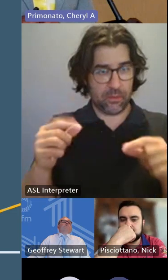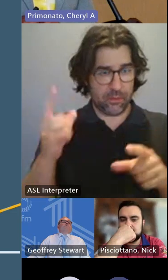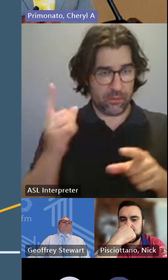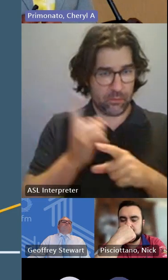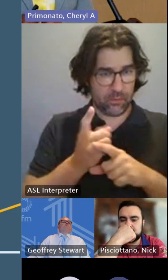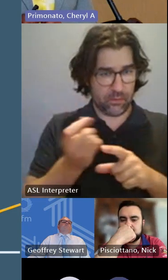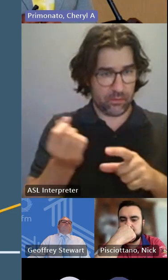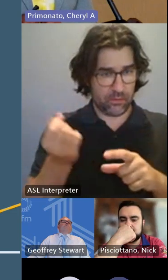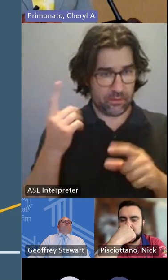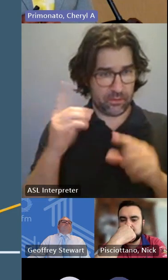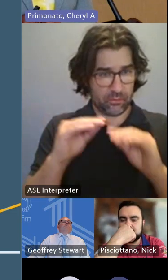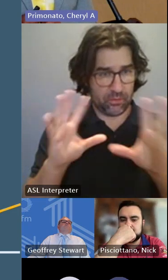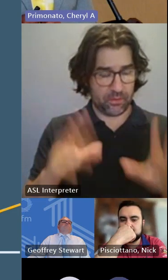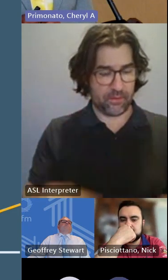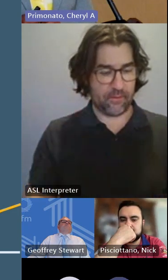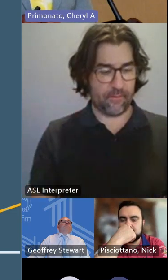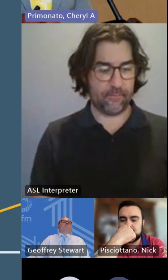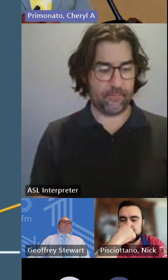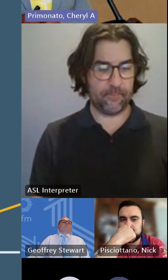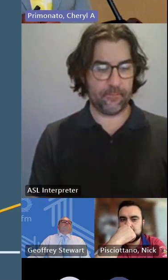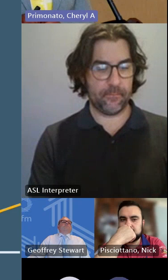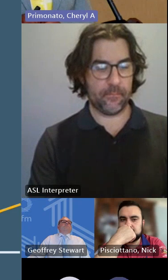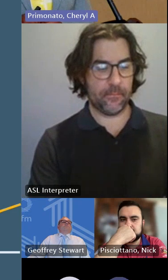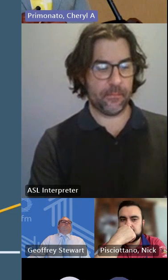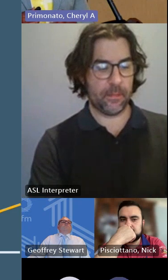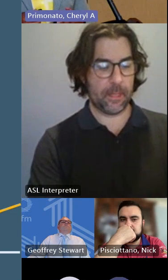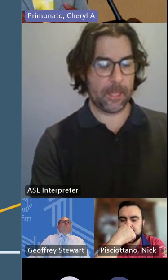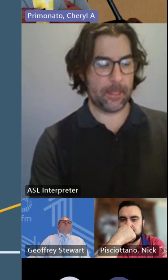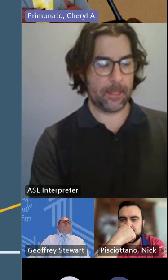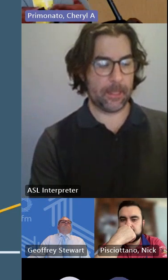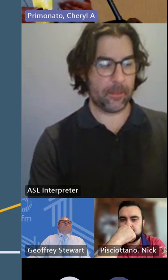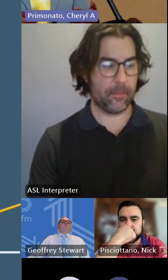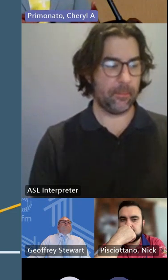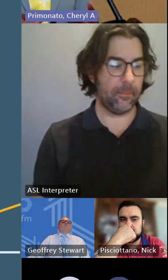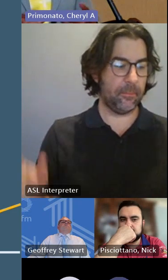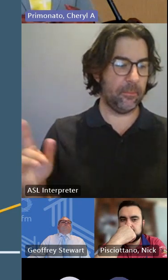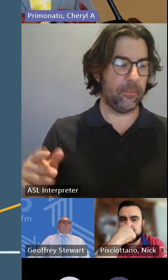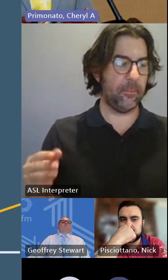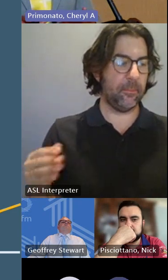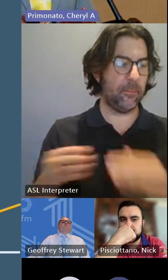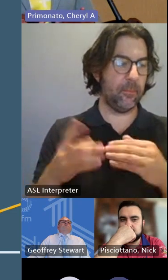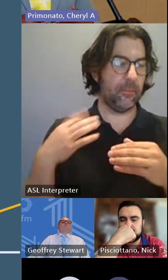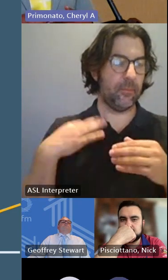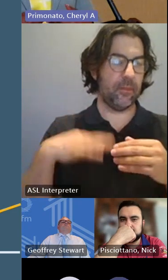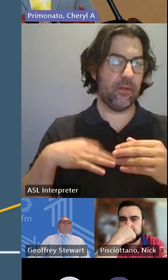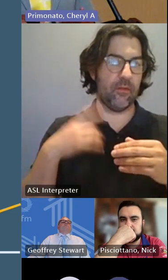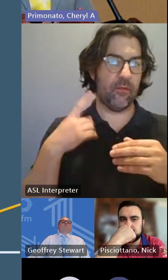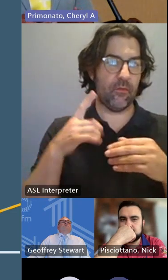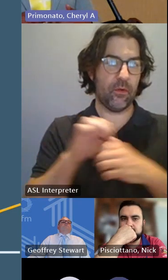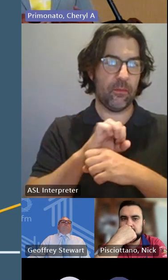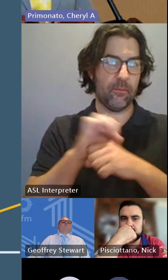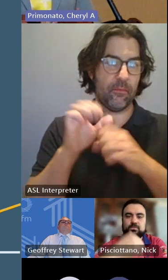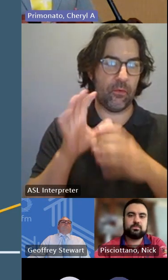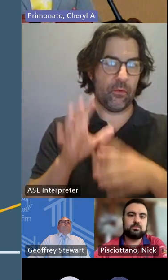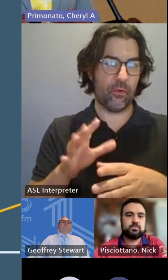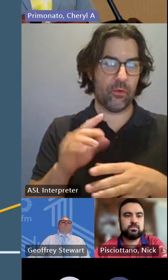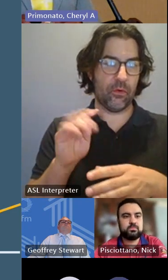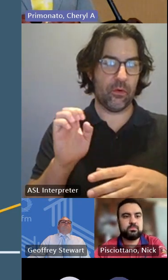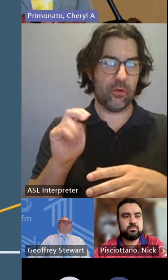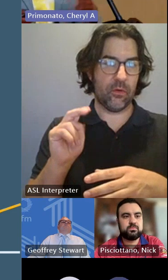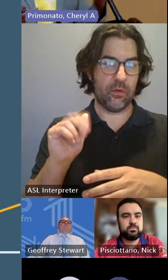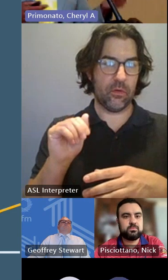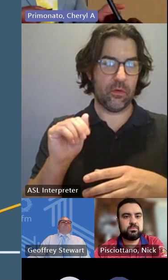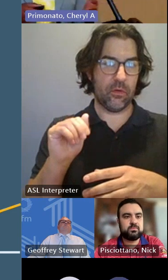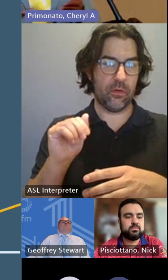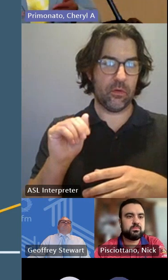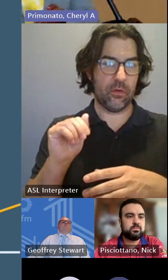Is that my understanding? So the program is more so a benefit to employers or tenants or students as opposed